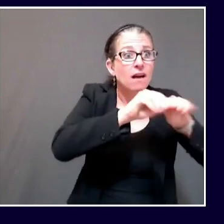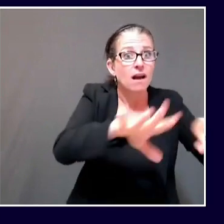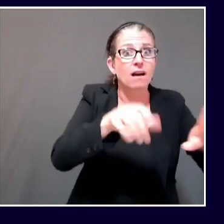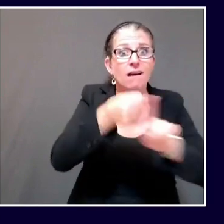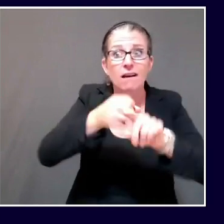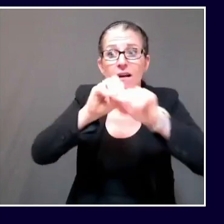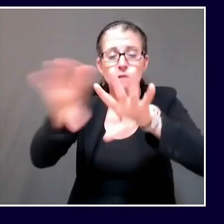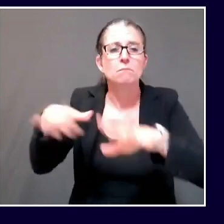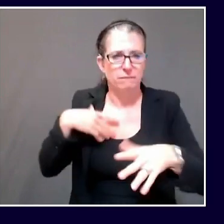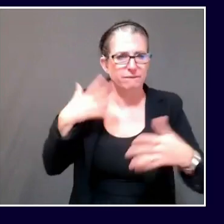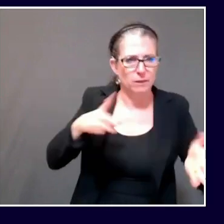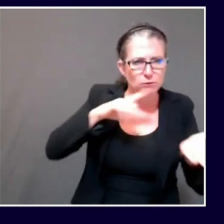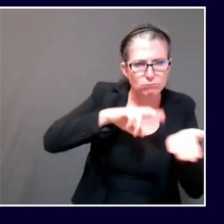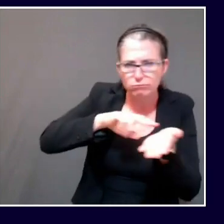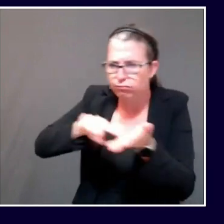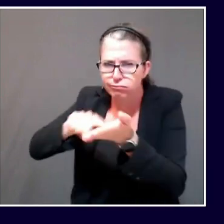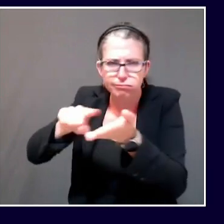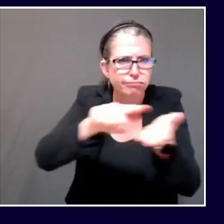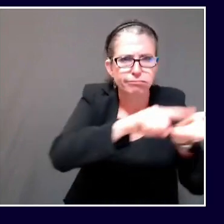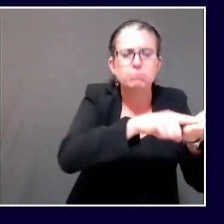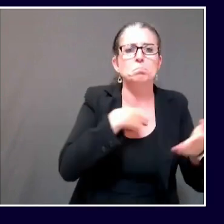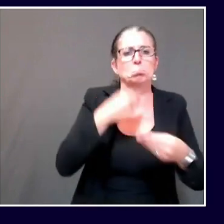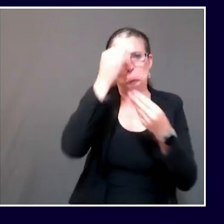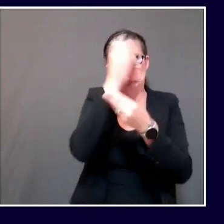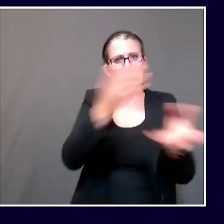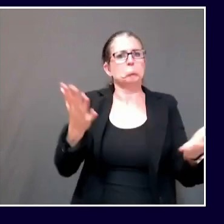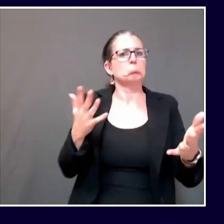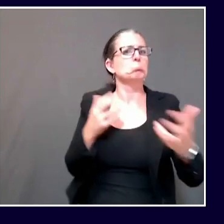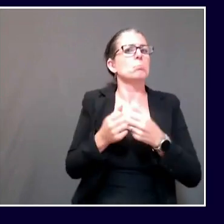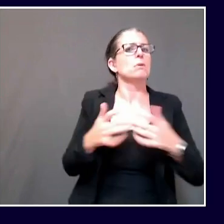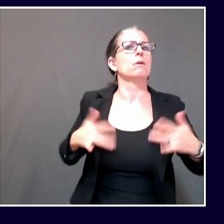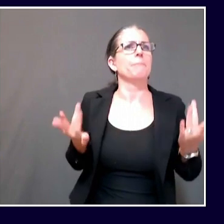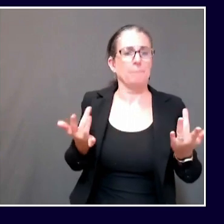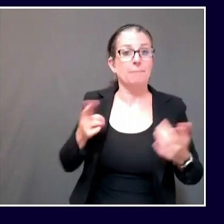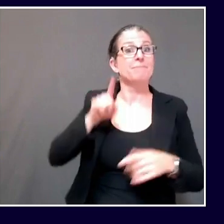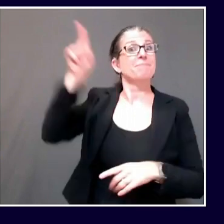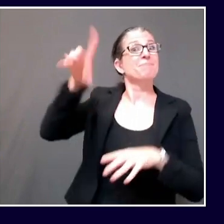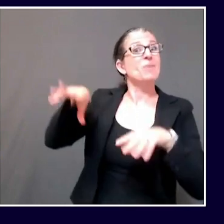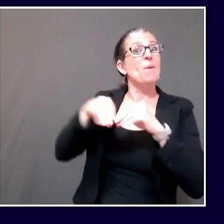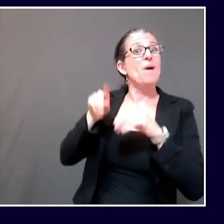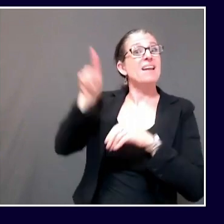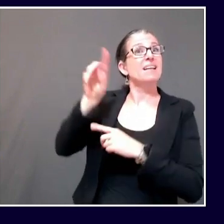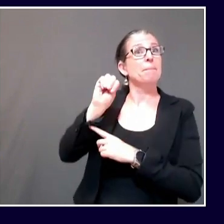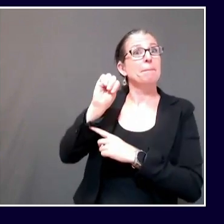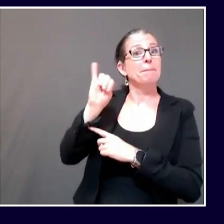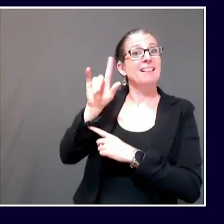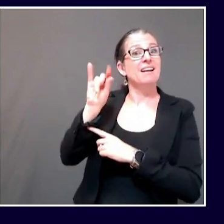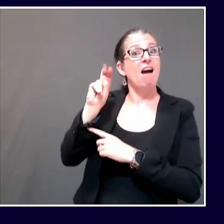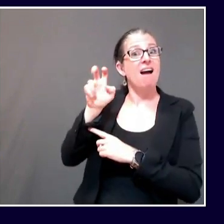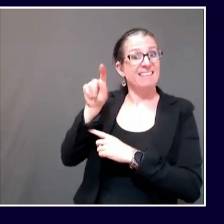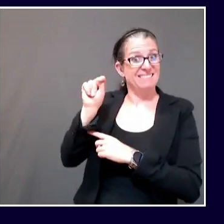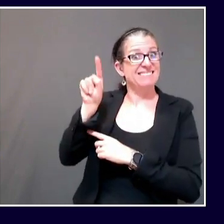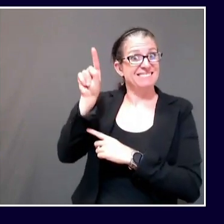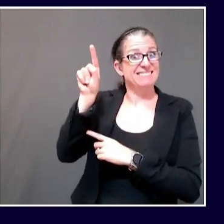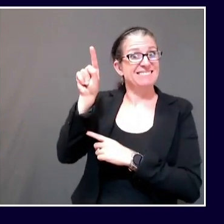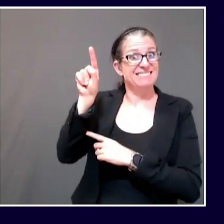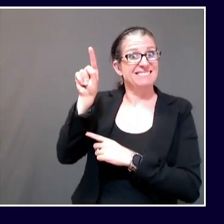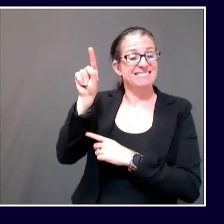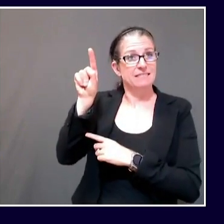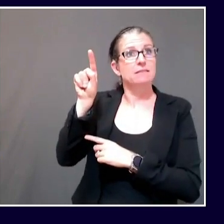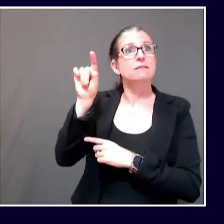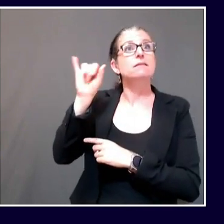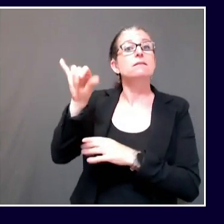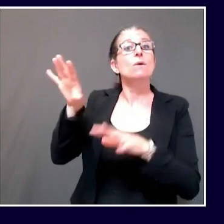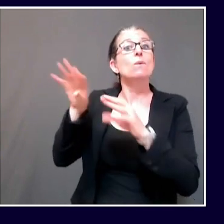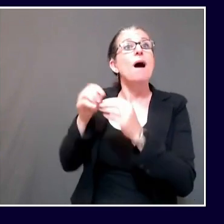Let's start with an outbreak connected to a wedding in Millinocket that occurred a few weeks ago. Overall, there are now a total